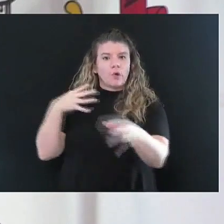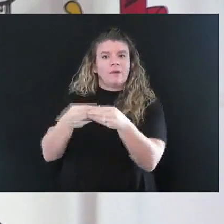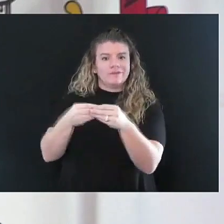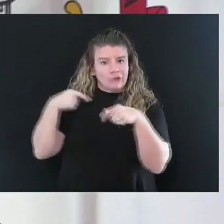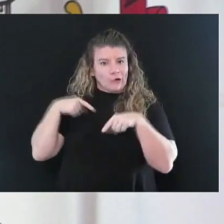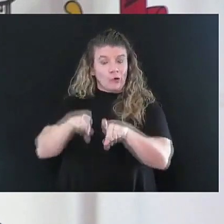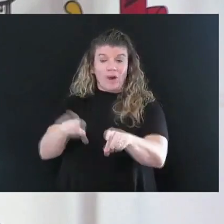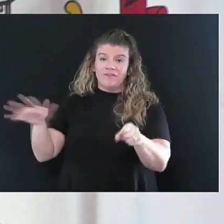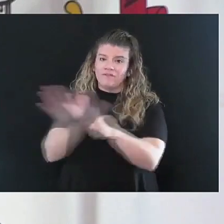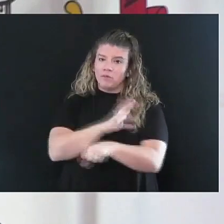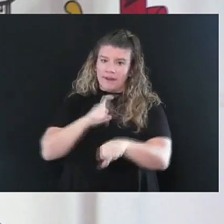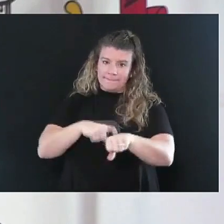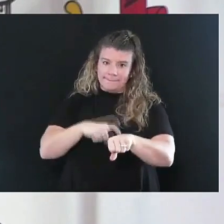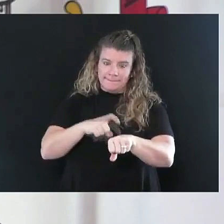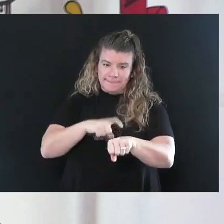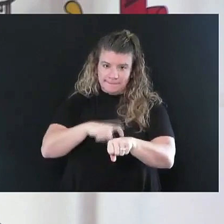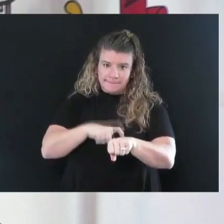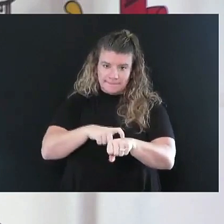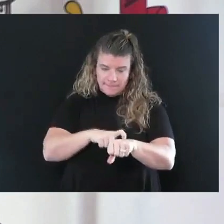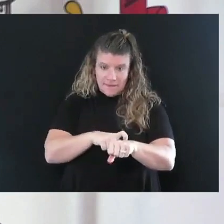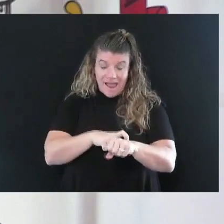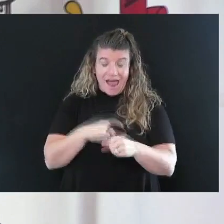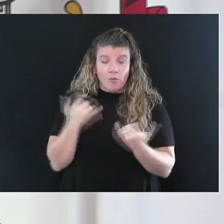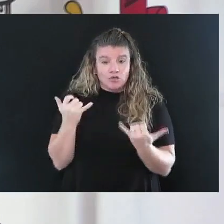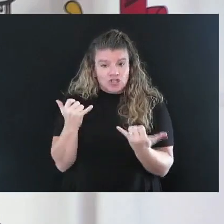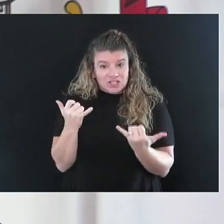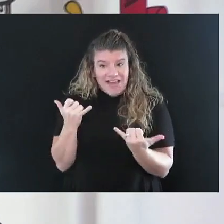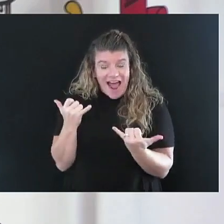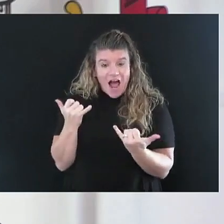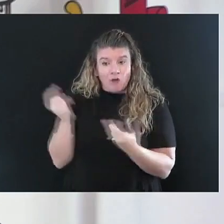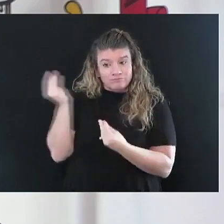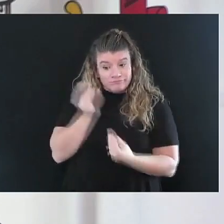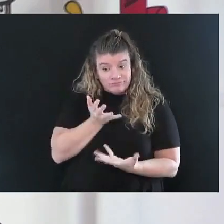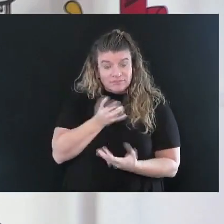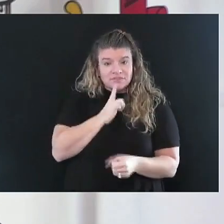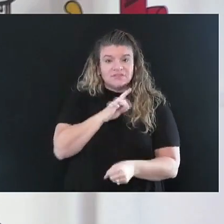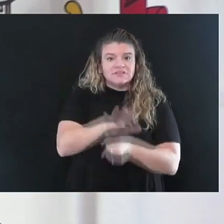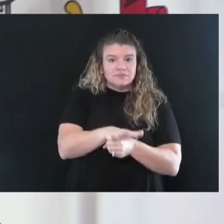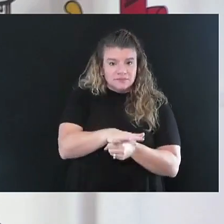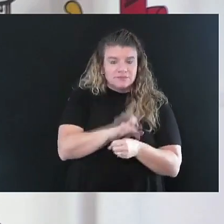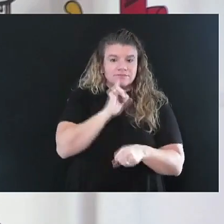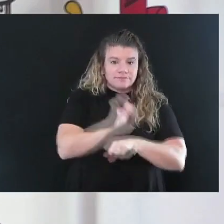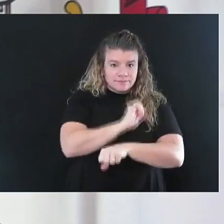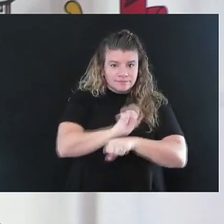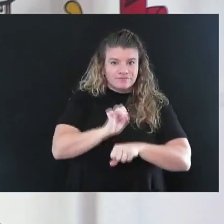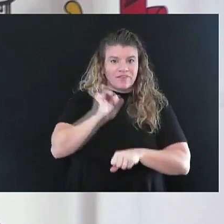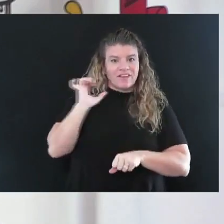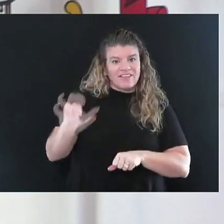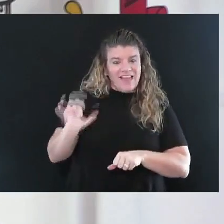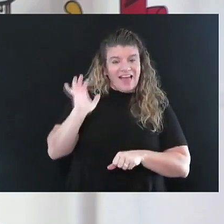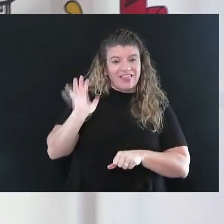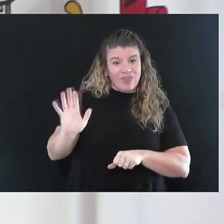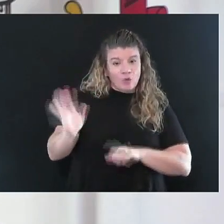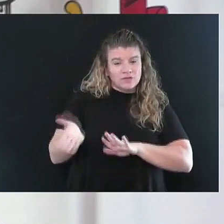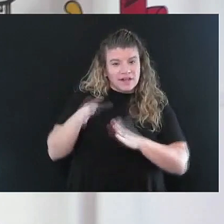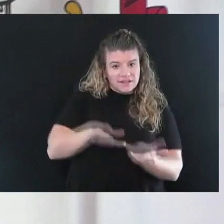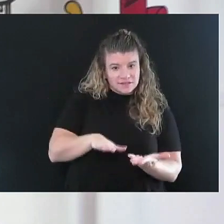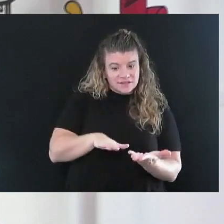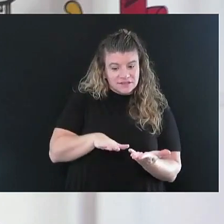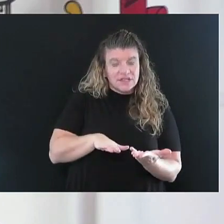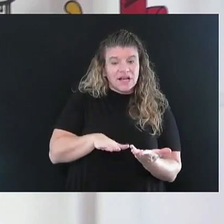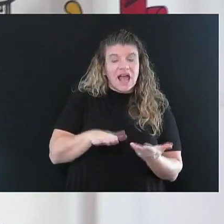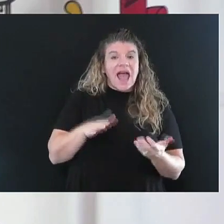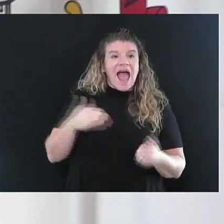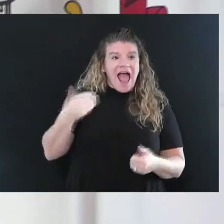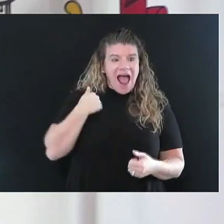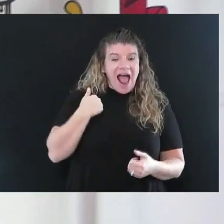entire period, and we're just getting confirmation that some of these, that these deaths,